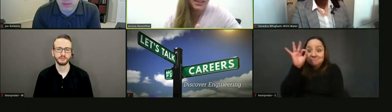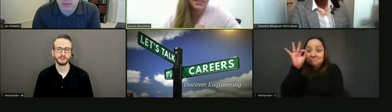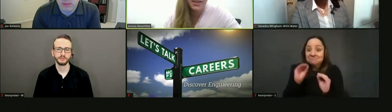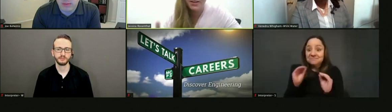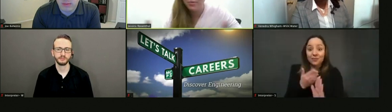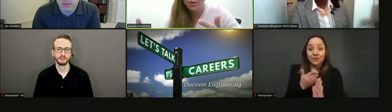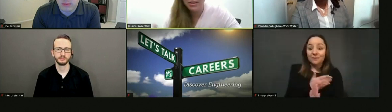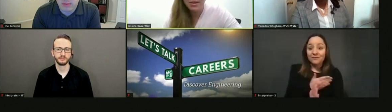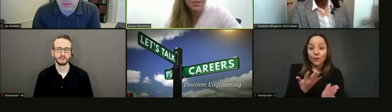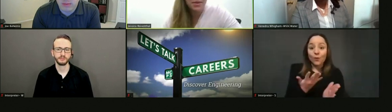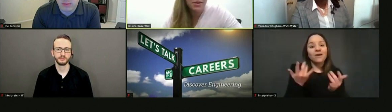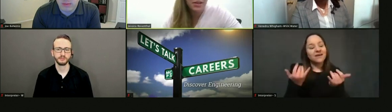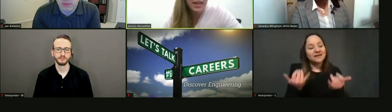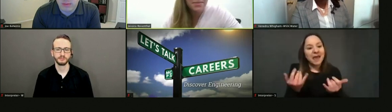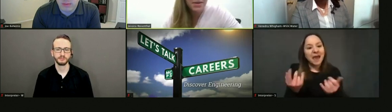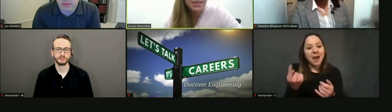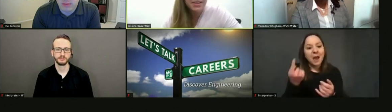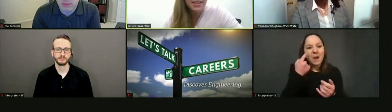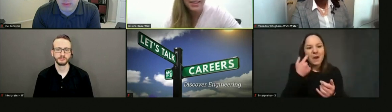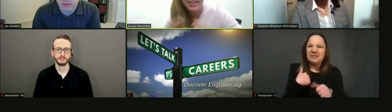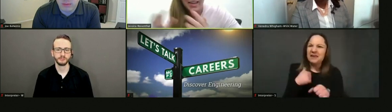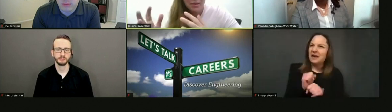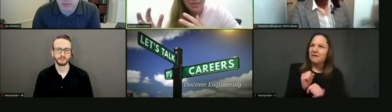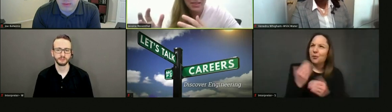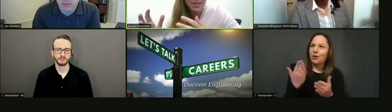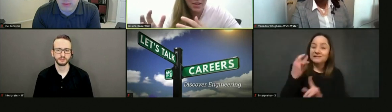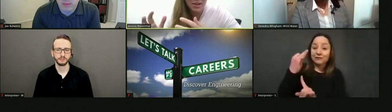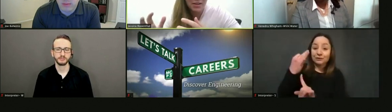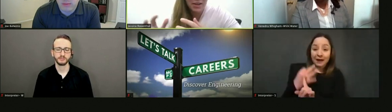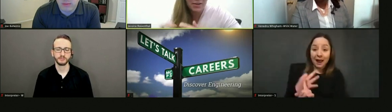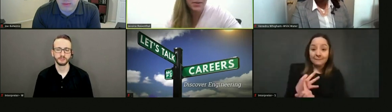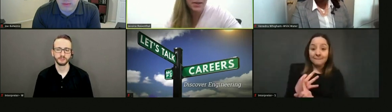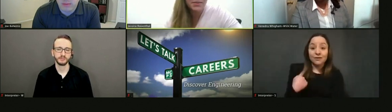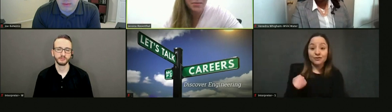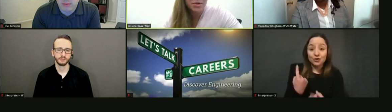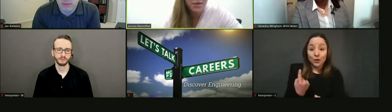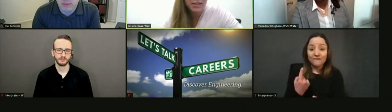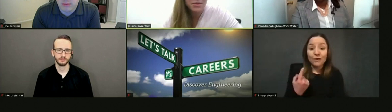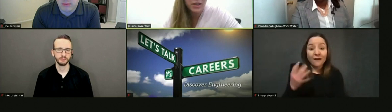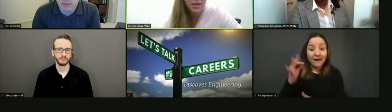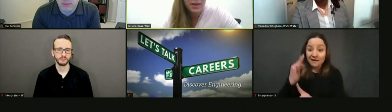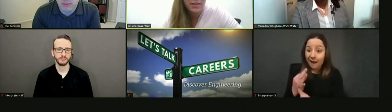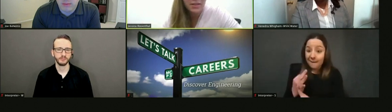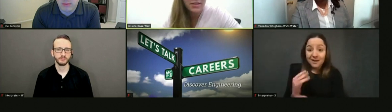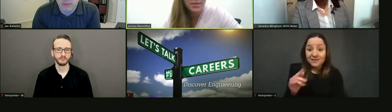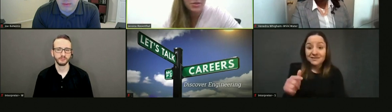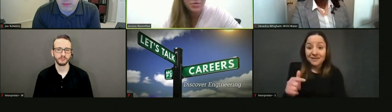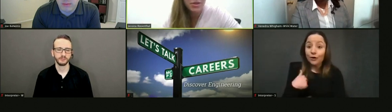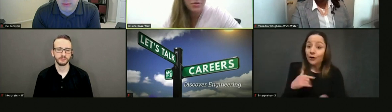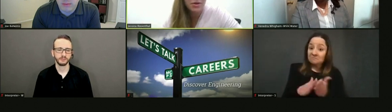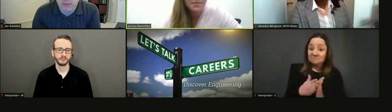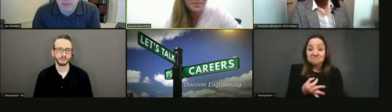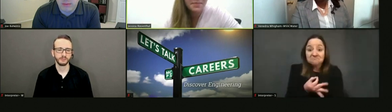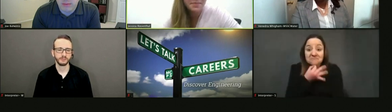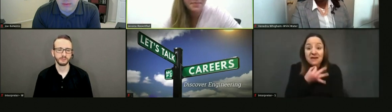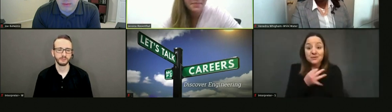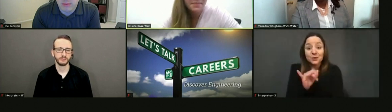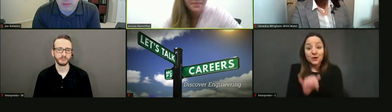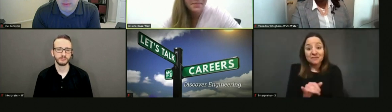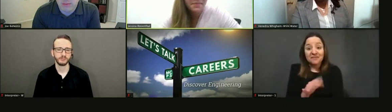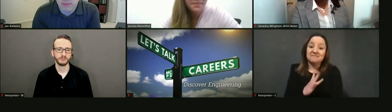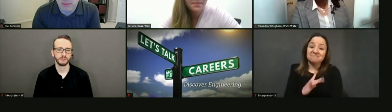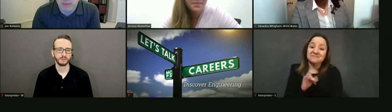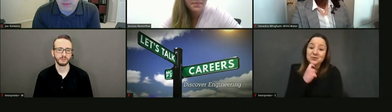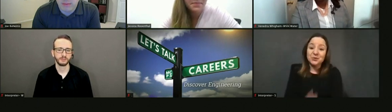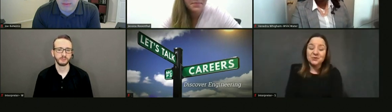And I think now I've worked at the company for like 9 months, and I think 9 months later, I've become somewhat of an expert in that system, which is really cool.